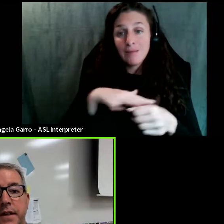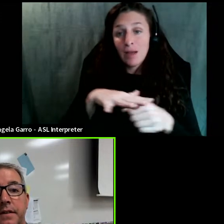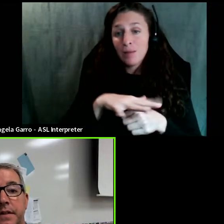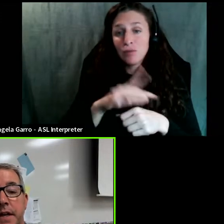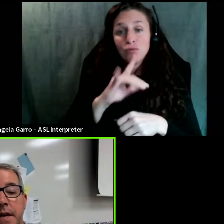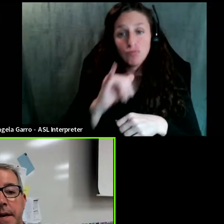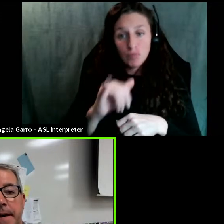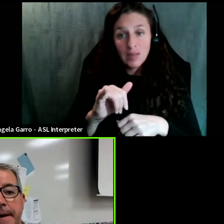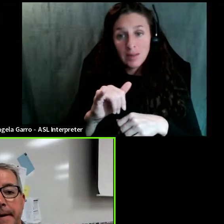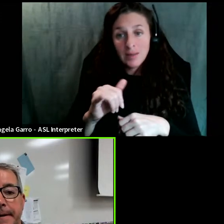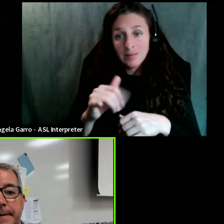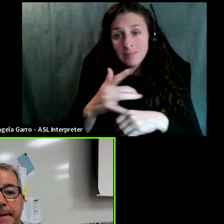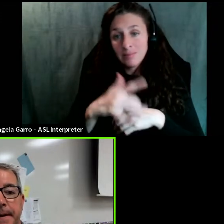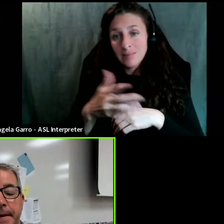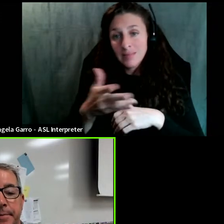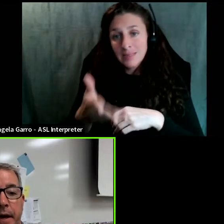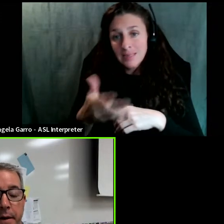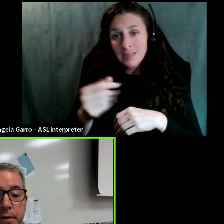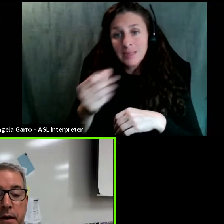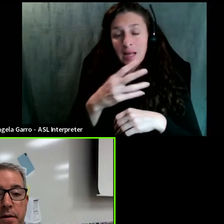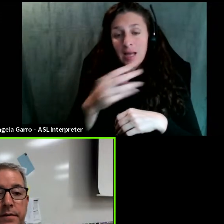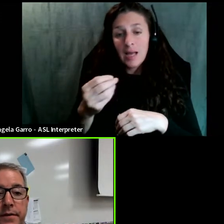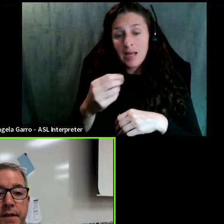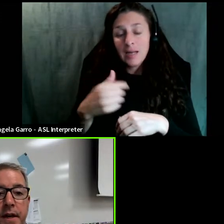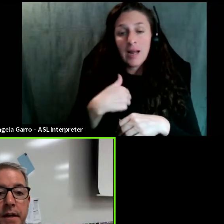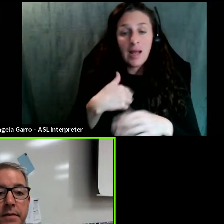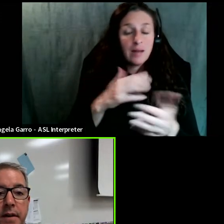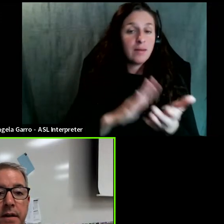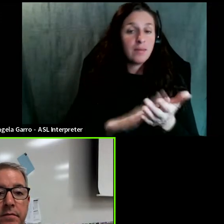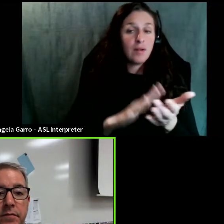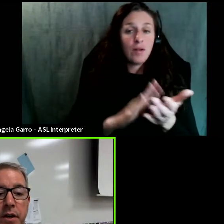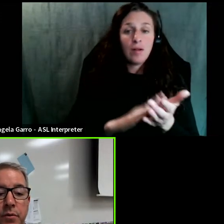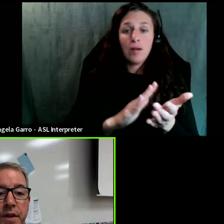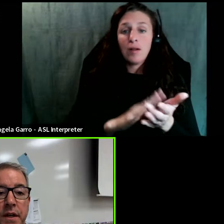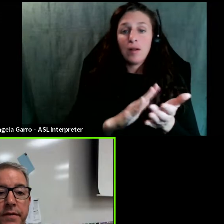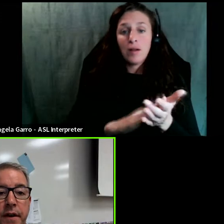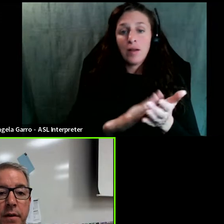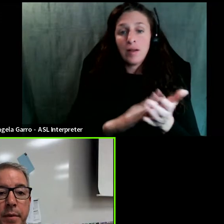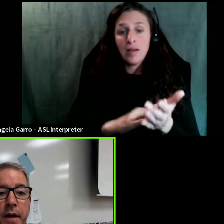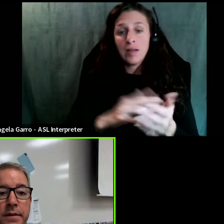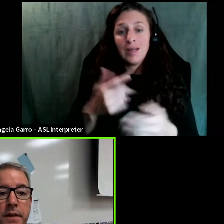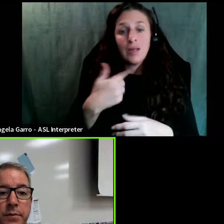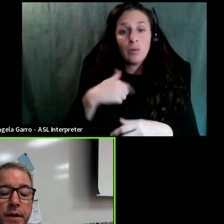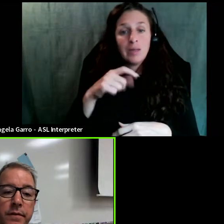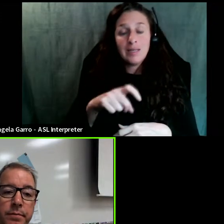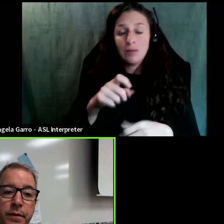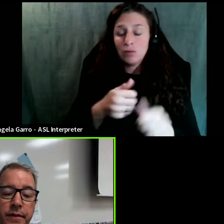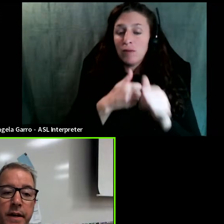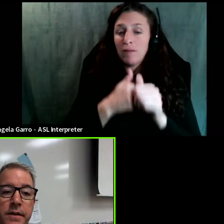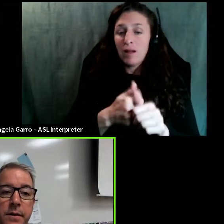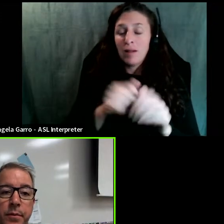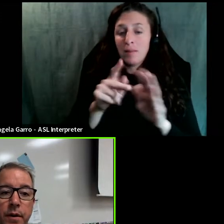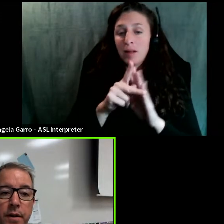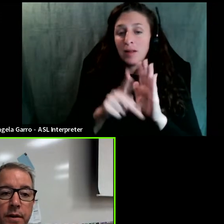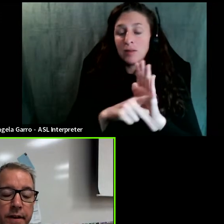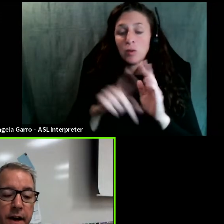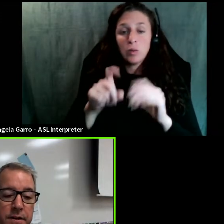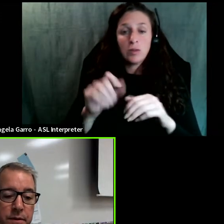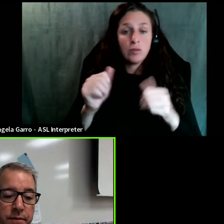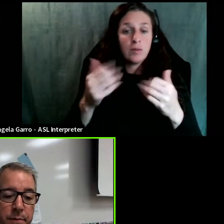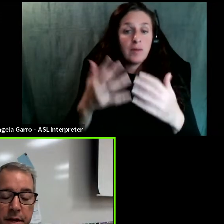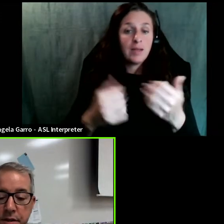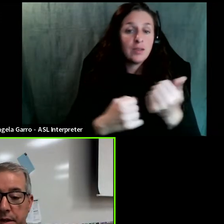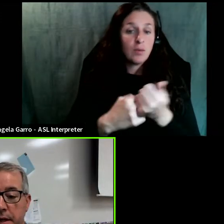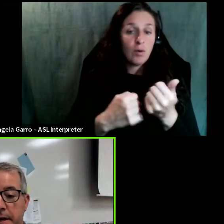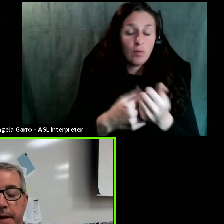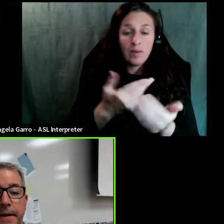does exist. And I applaud her for saying that, we need to follow the policy, and we need to provide the support and the